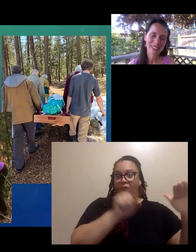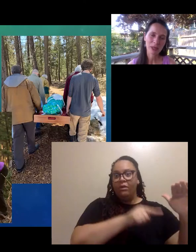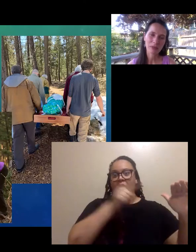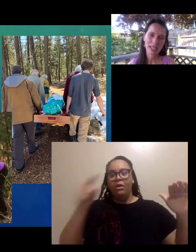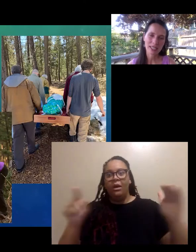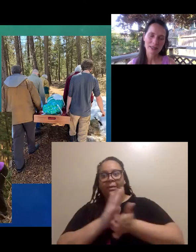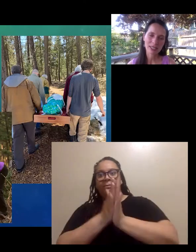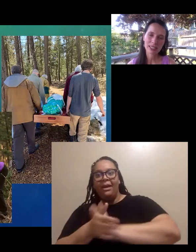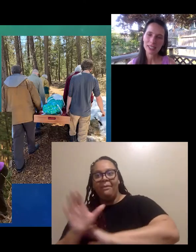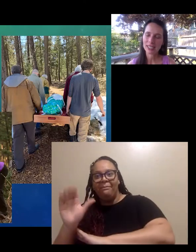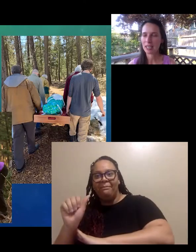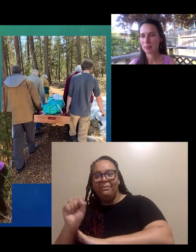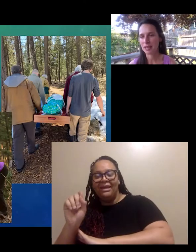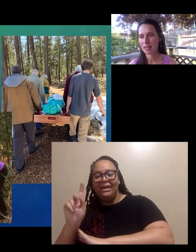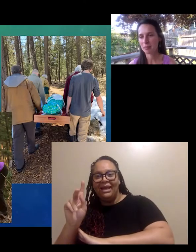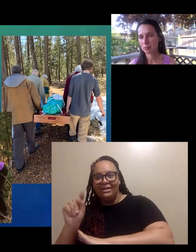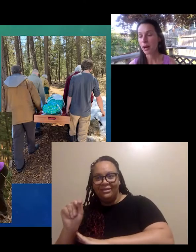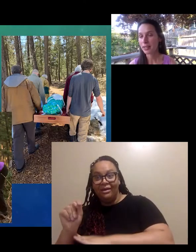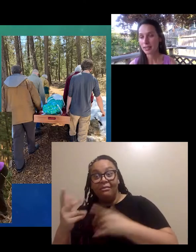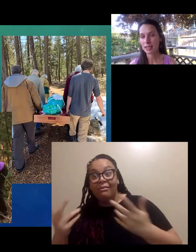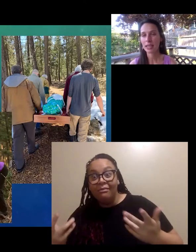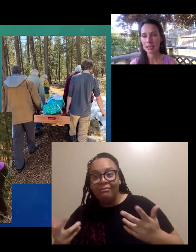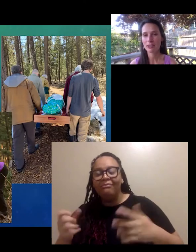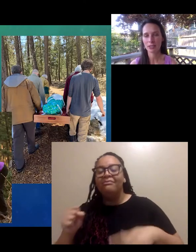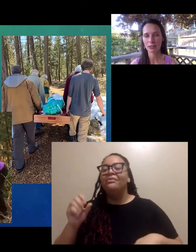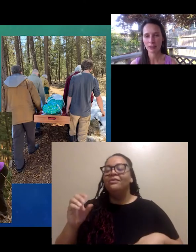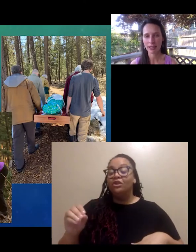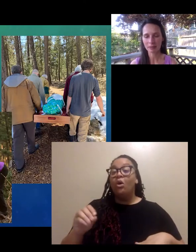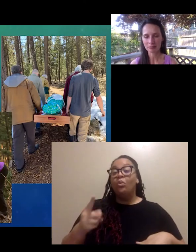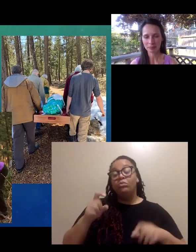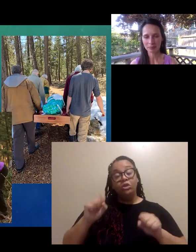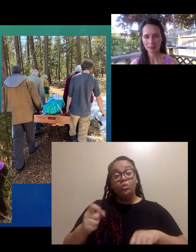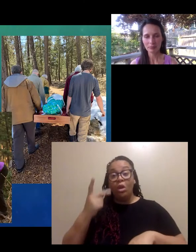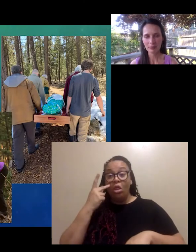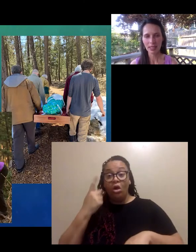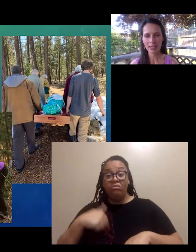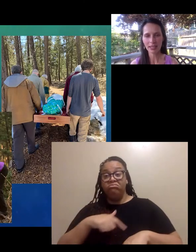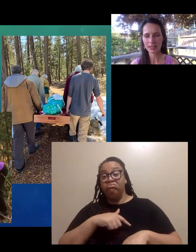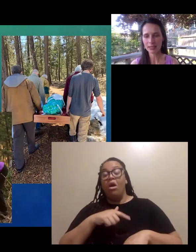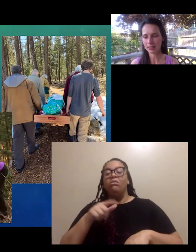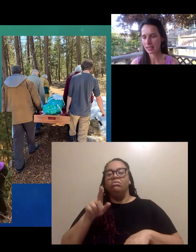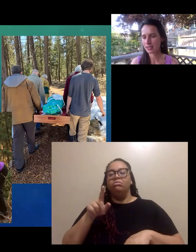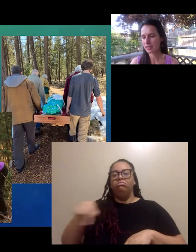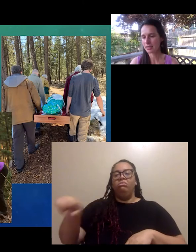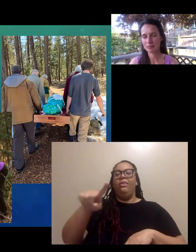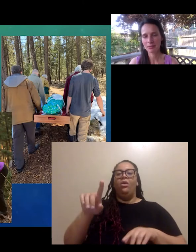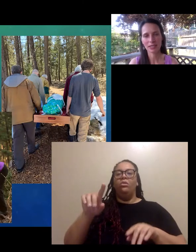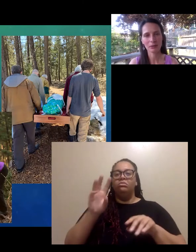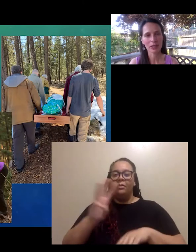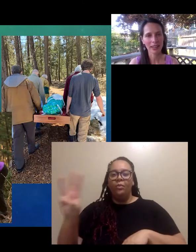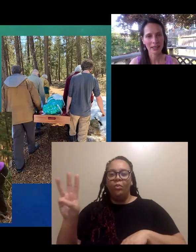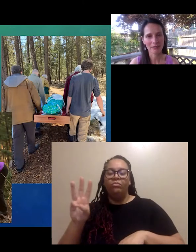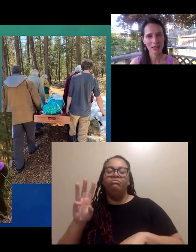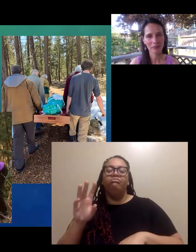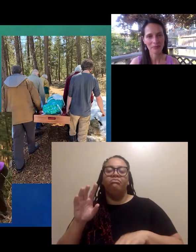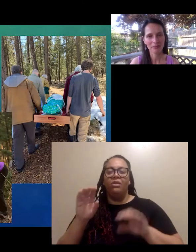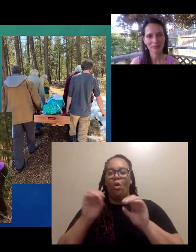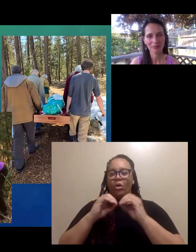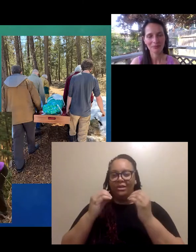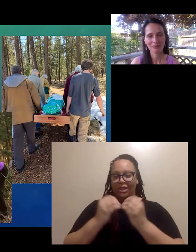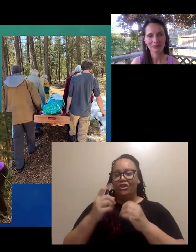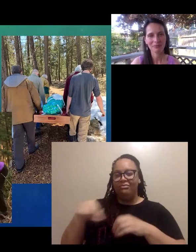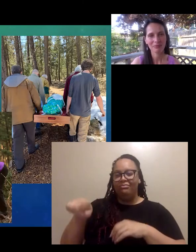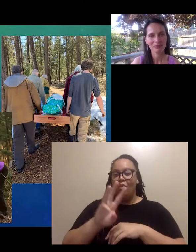council's website, you can look up, um, products that they've certified and, and see, see what they have there.